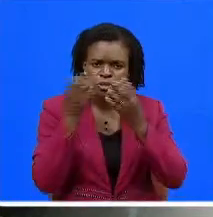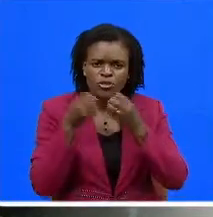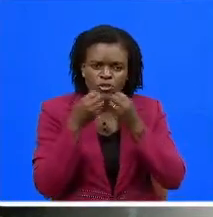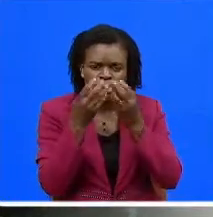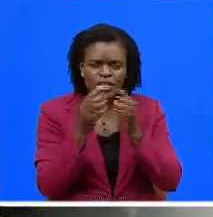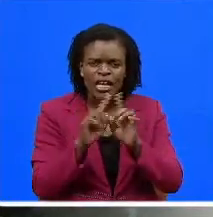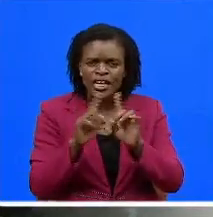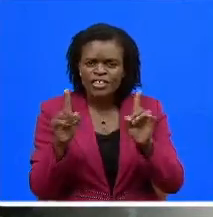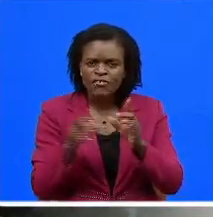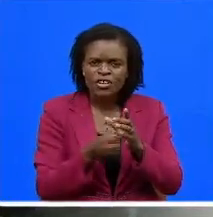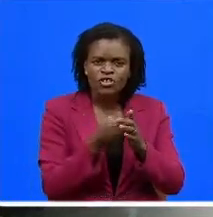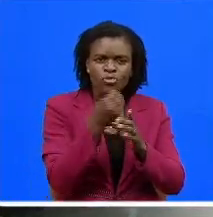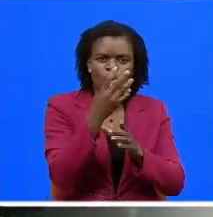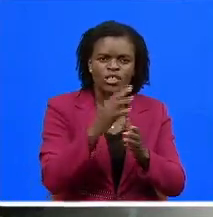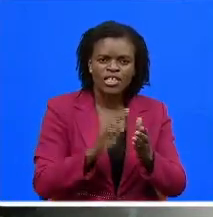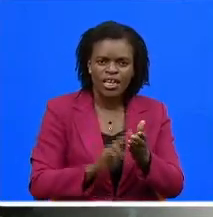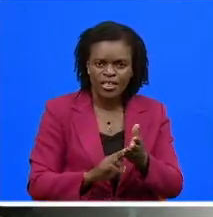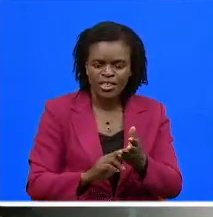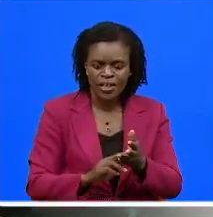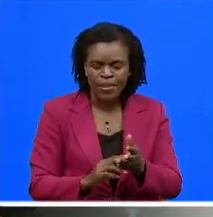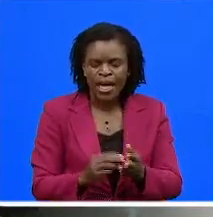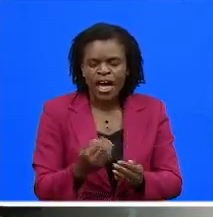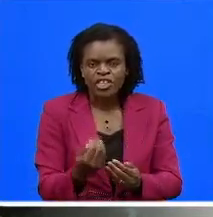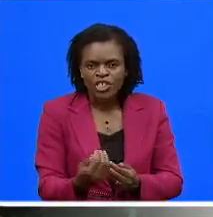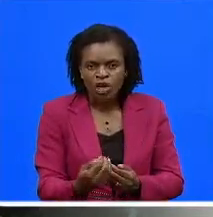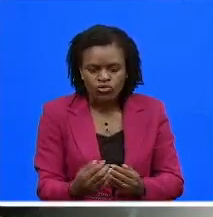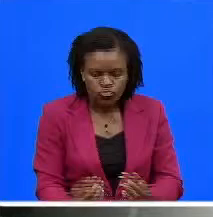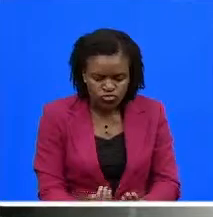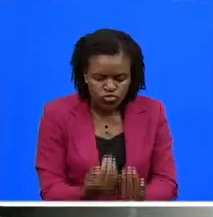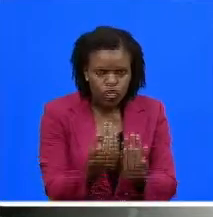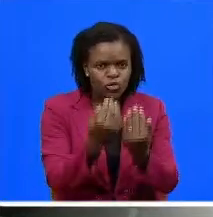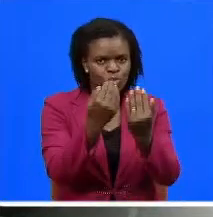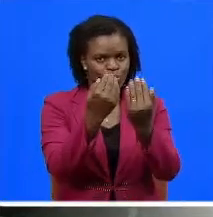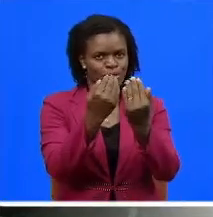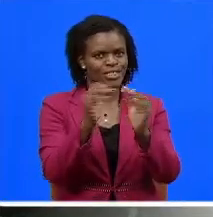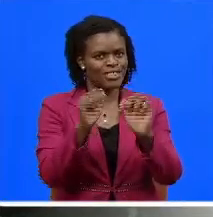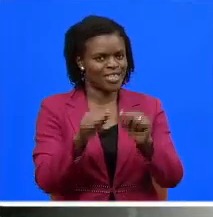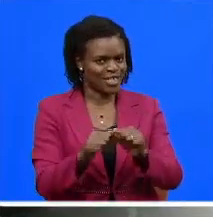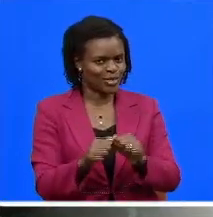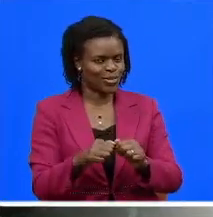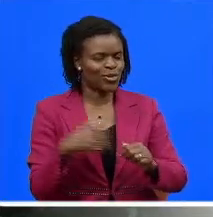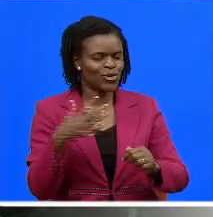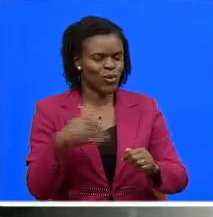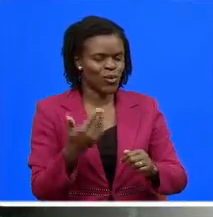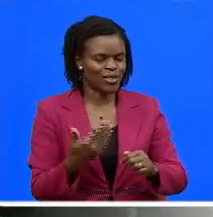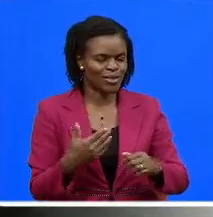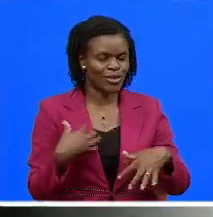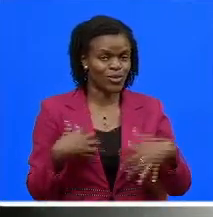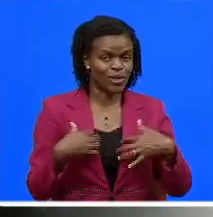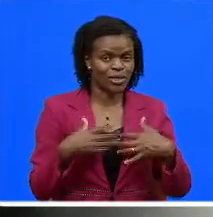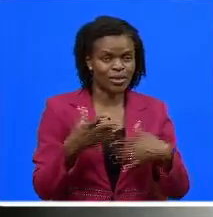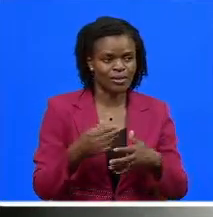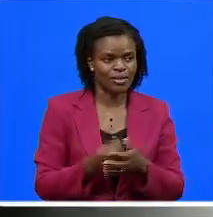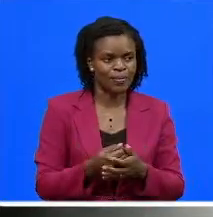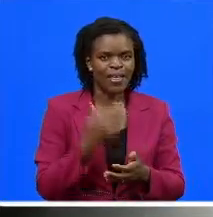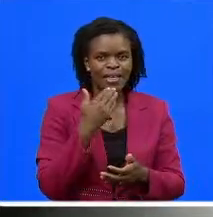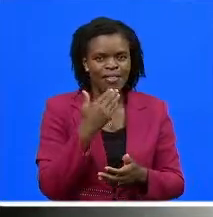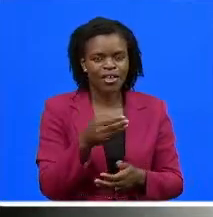of a child and growth? These are some of the things that we always wonder. Thank you so much for just coming through and making time for us, Mrs. Kudzai Ishe.